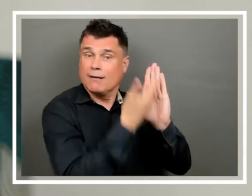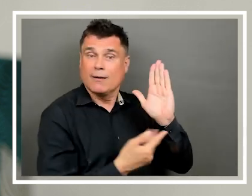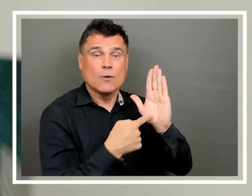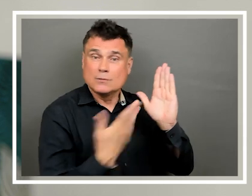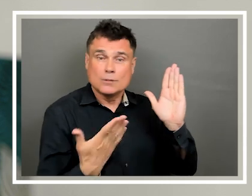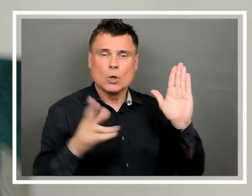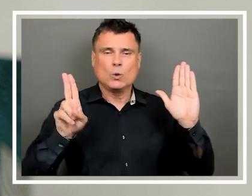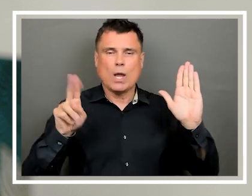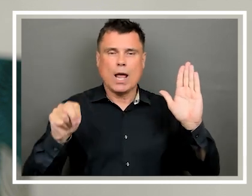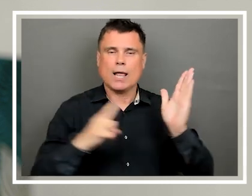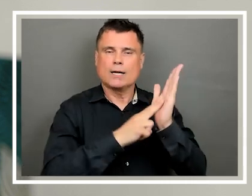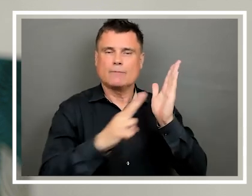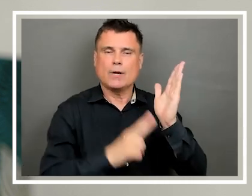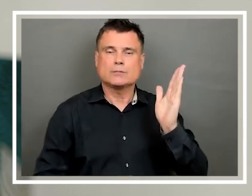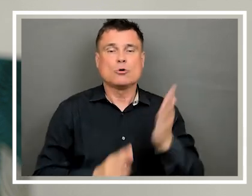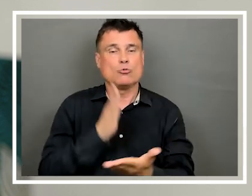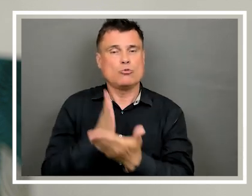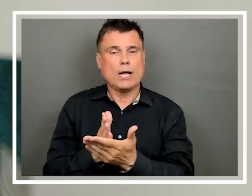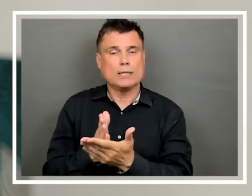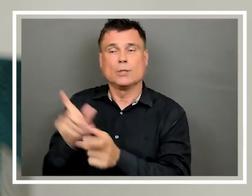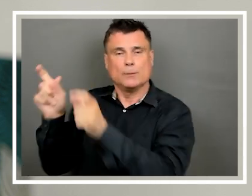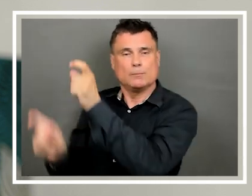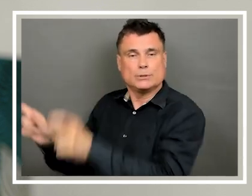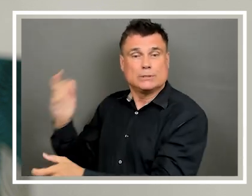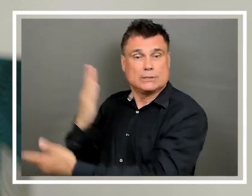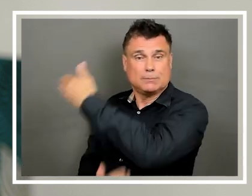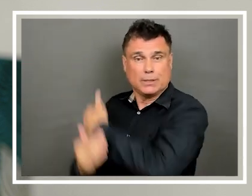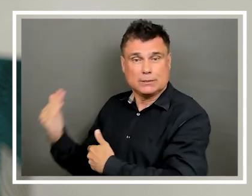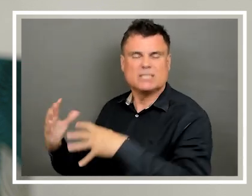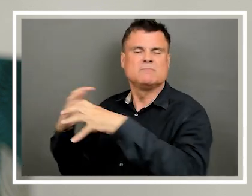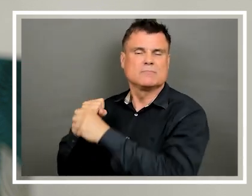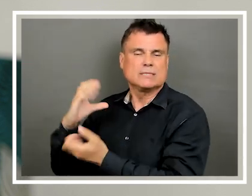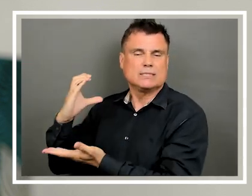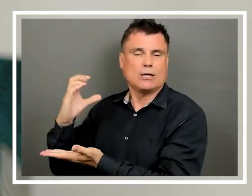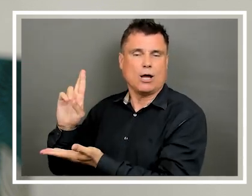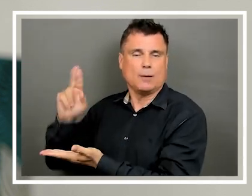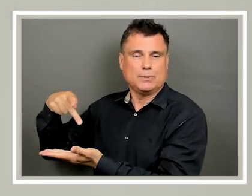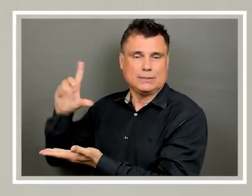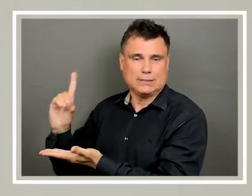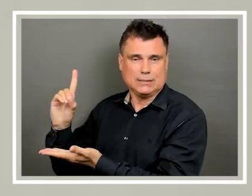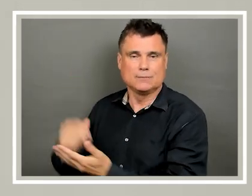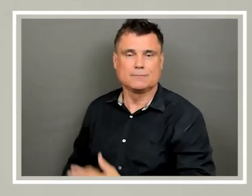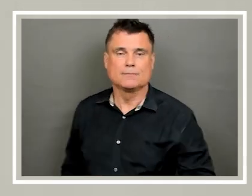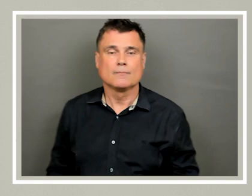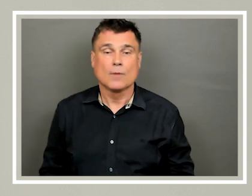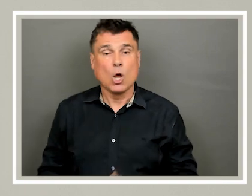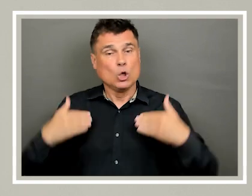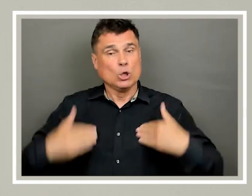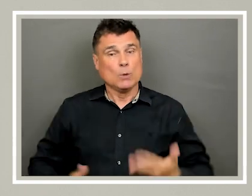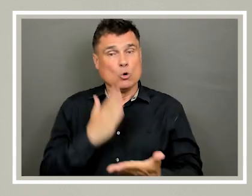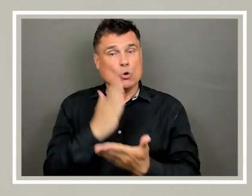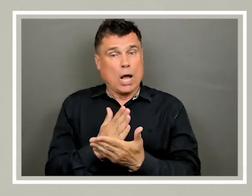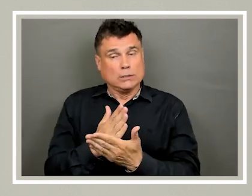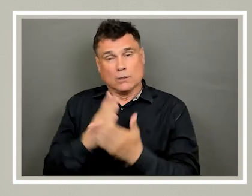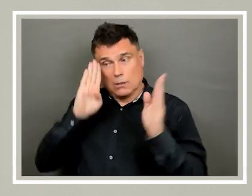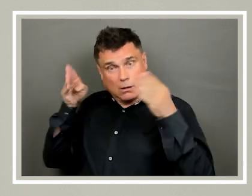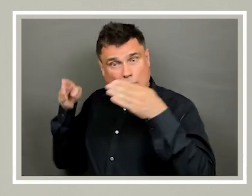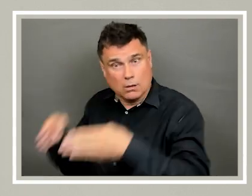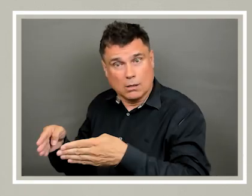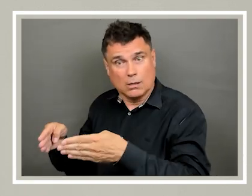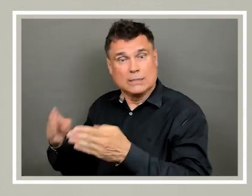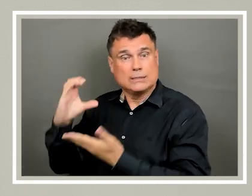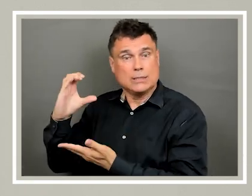Nations Convention on the Rights of Persons with Disabilities, or CRPD. This human rights approach in the